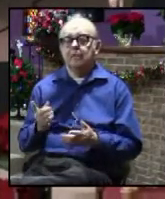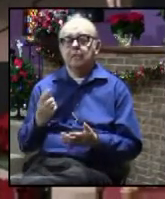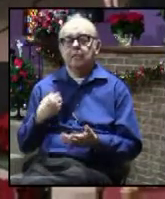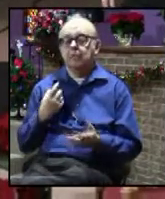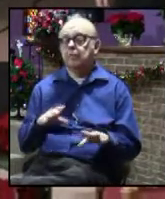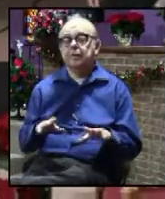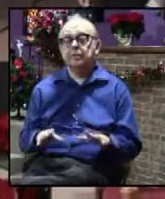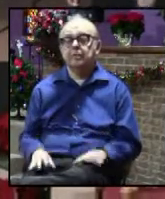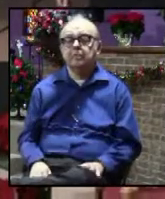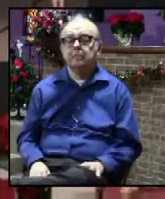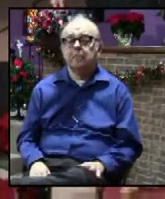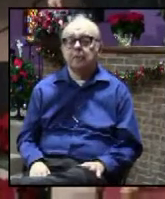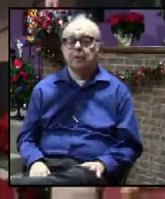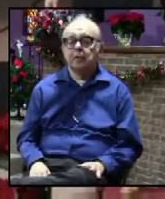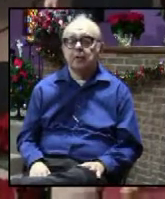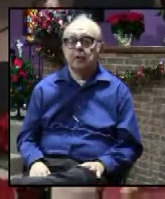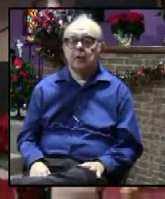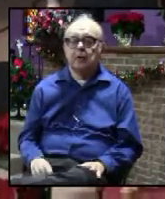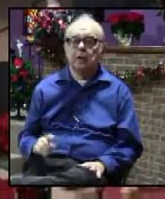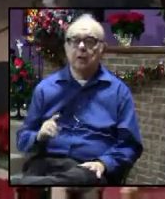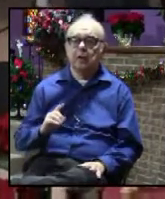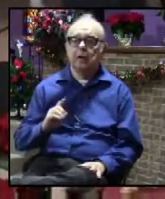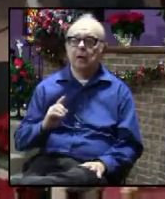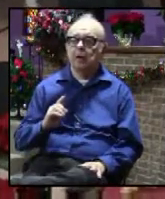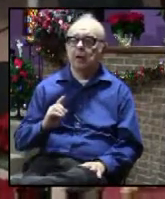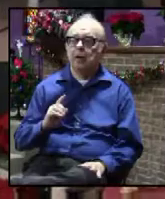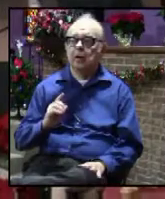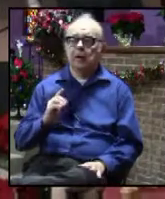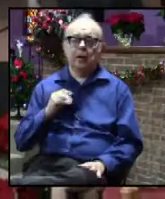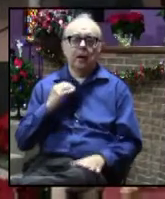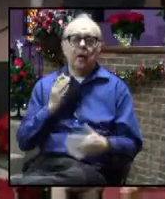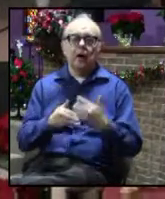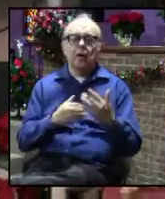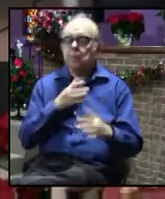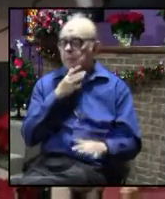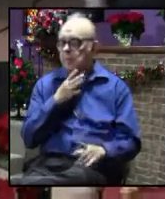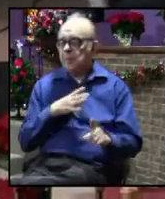do is we go down to all of the women,